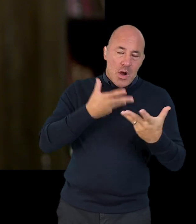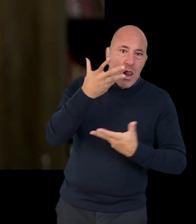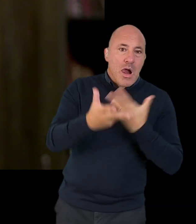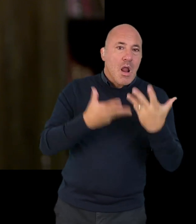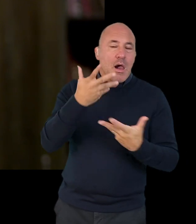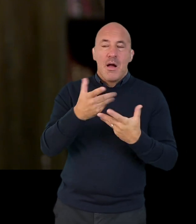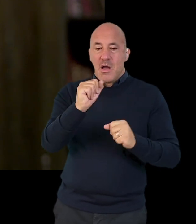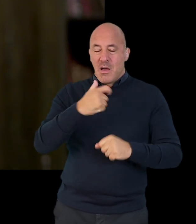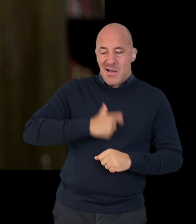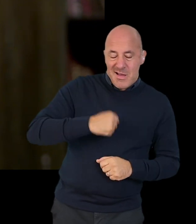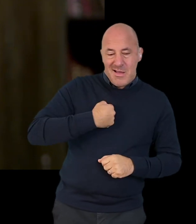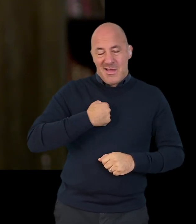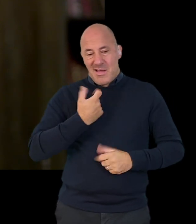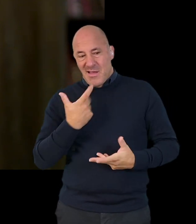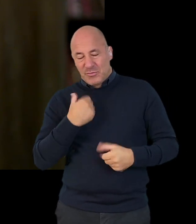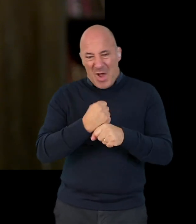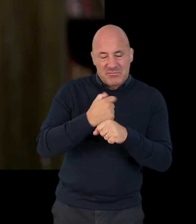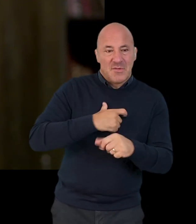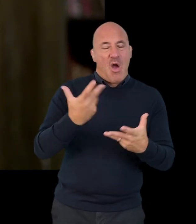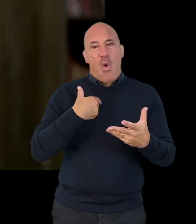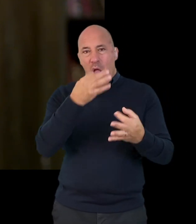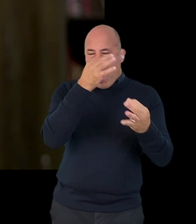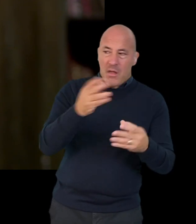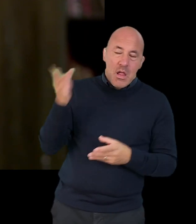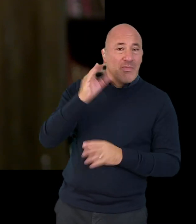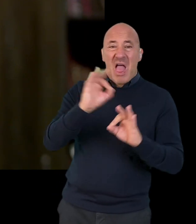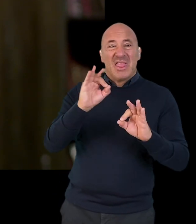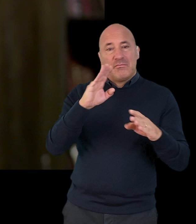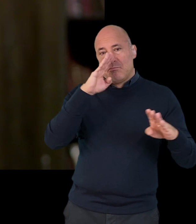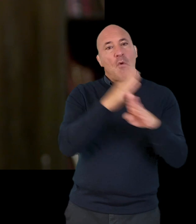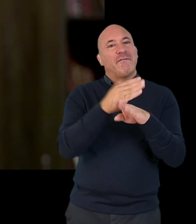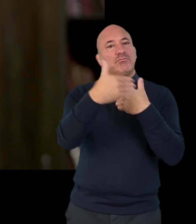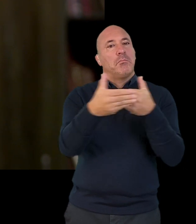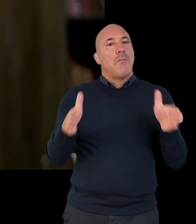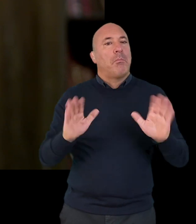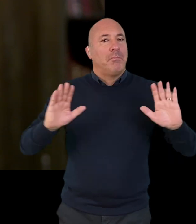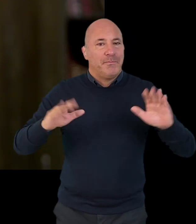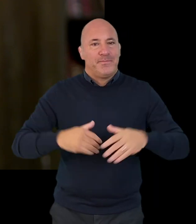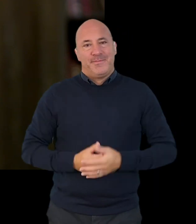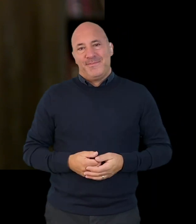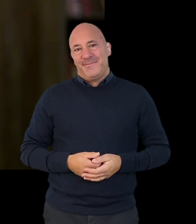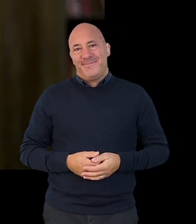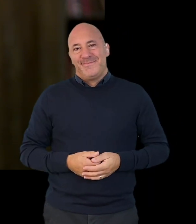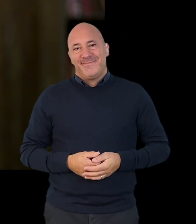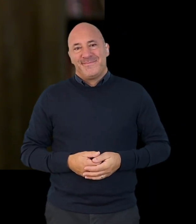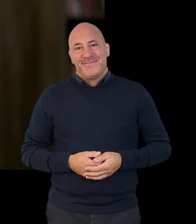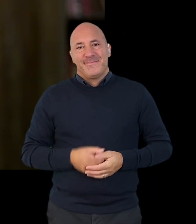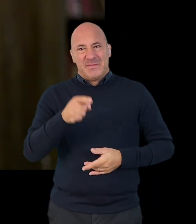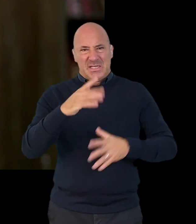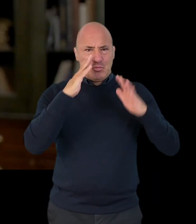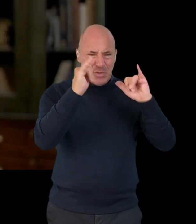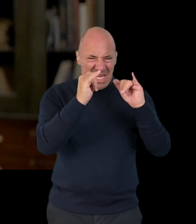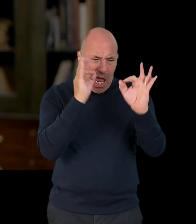be in private, so you won't be overheard by other asylum seekers talking about your gender identity or your sexual